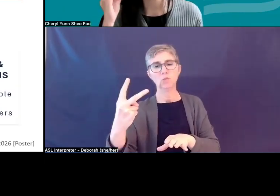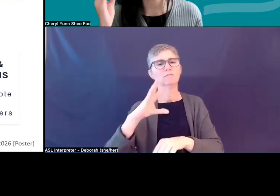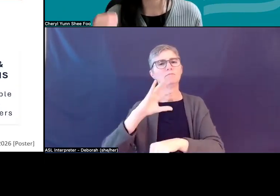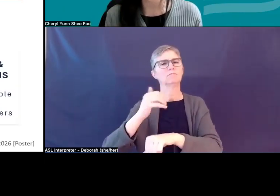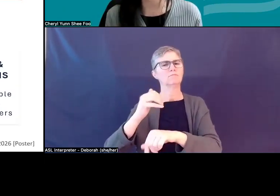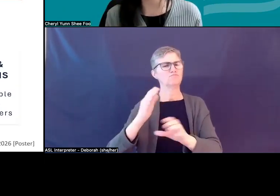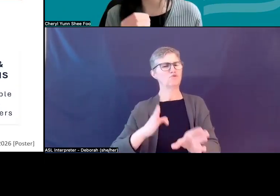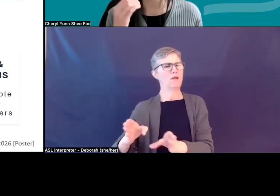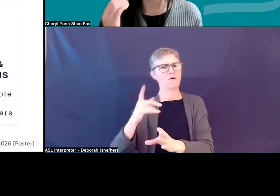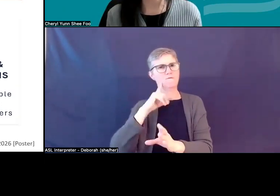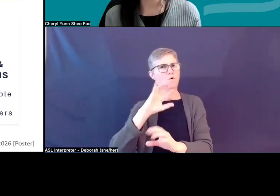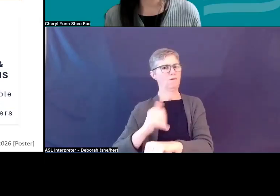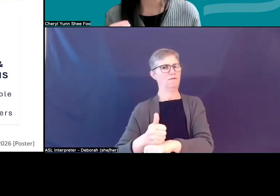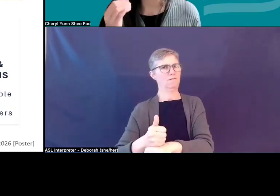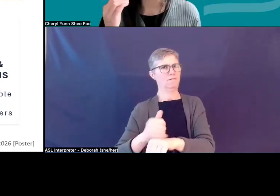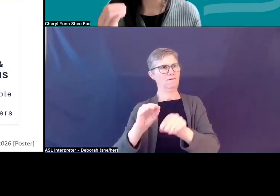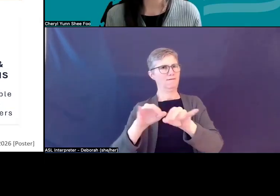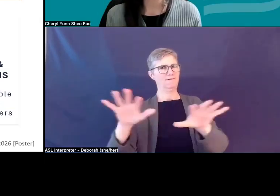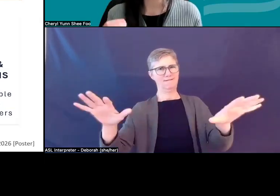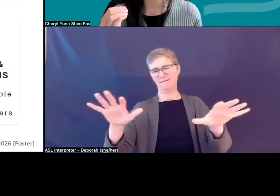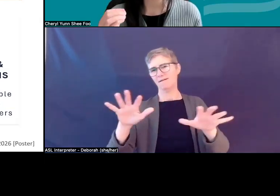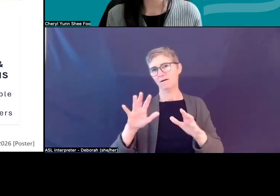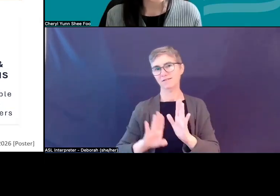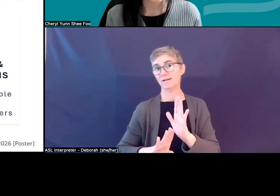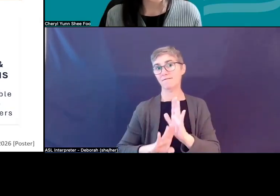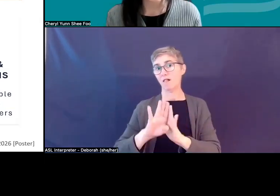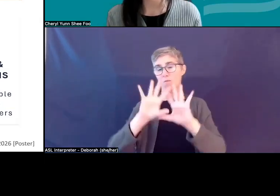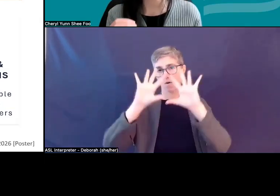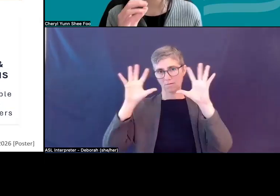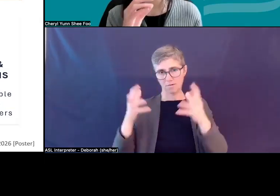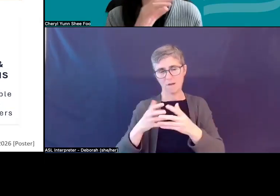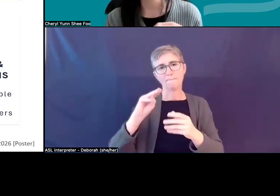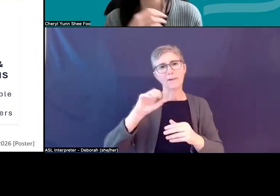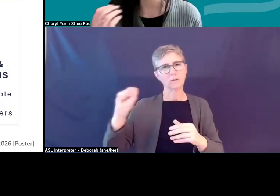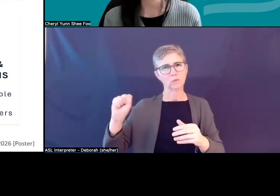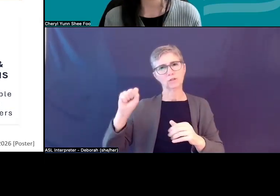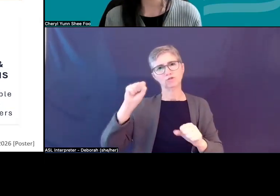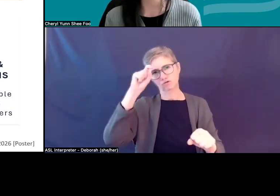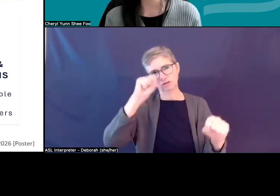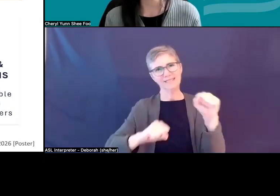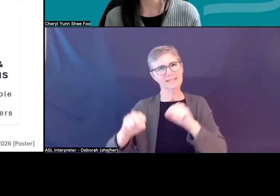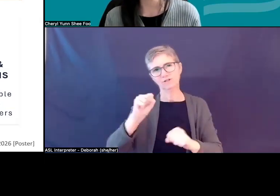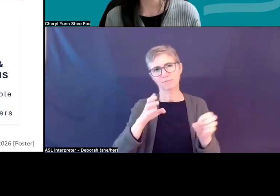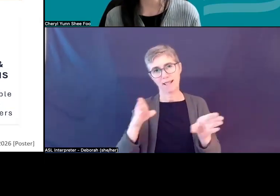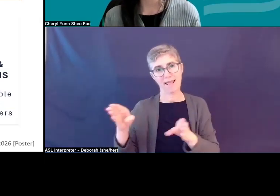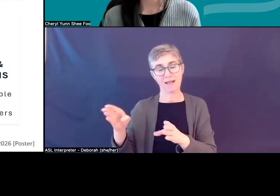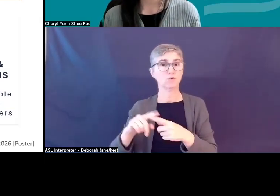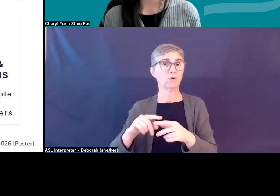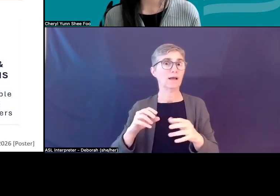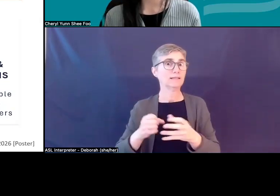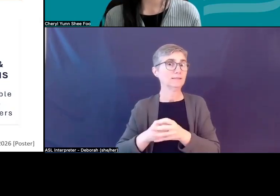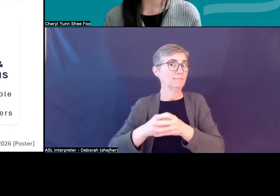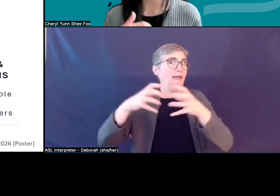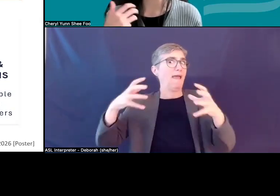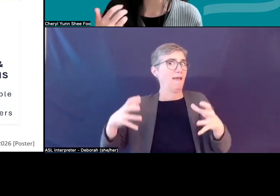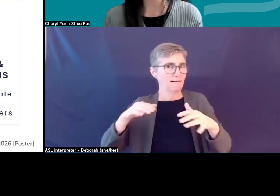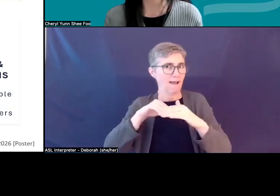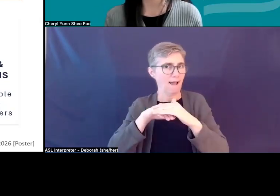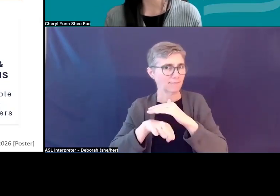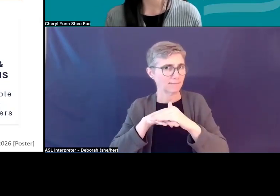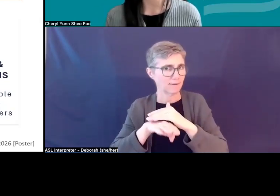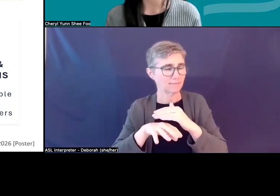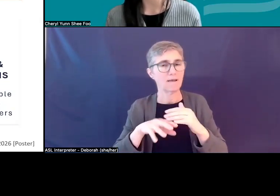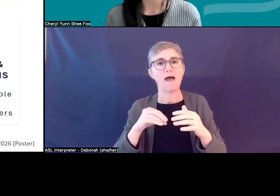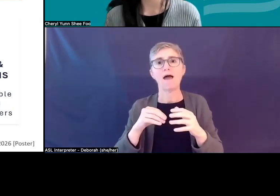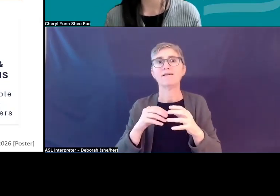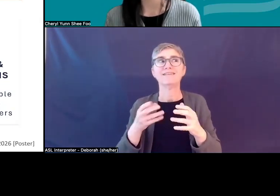by developing altogether a Massachusetts strategic plan for expanding access to and increasing